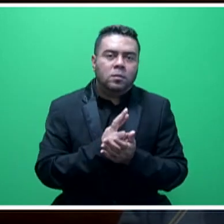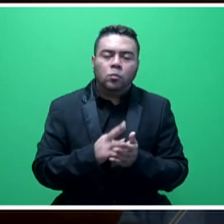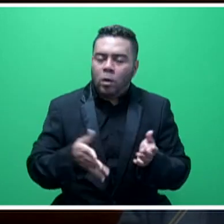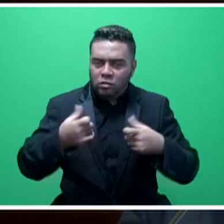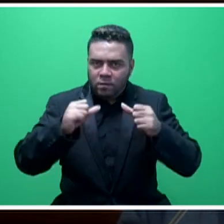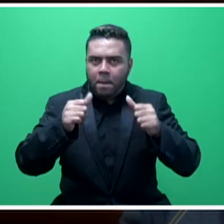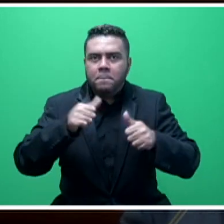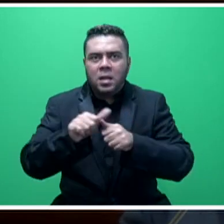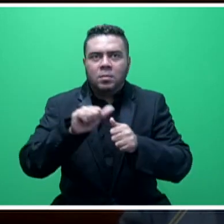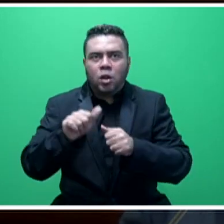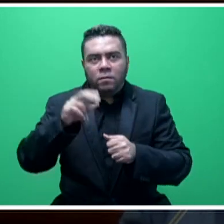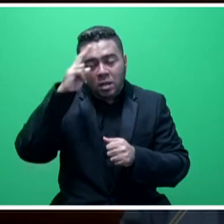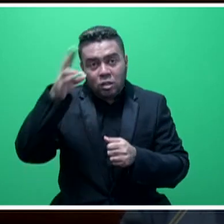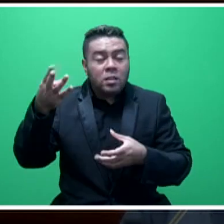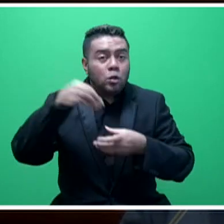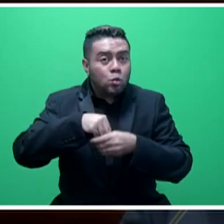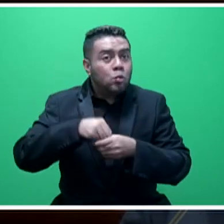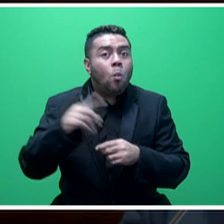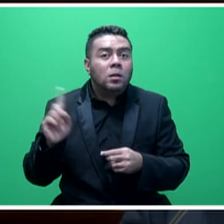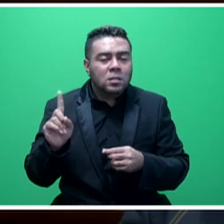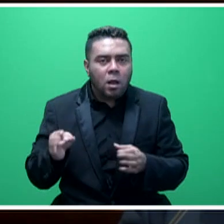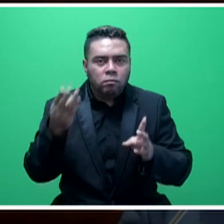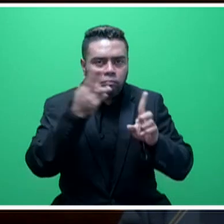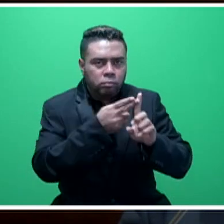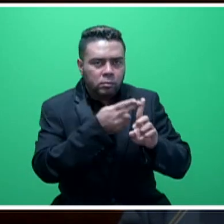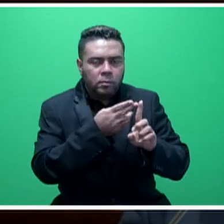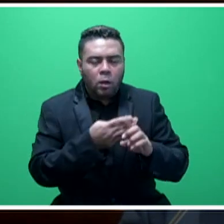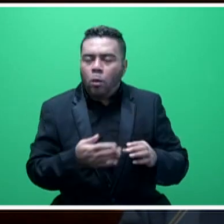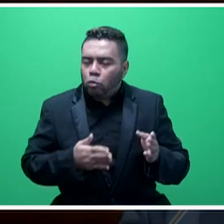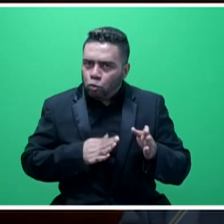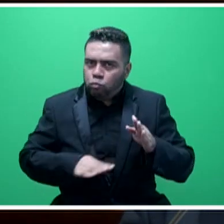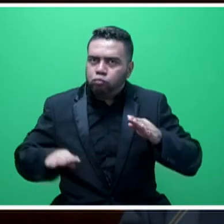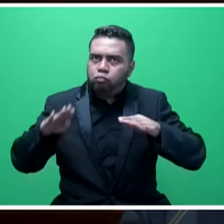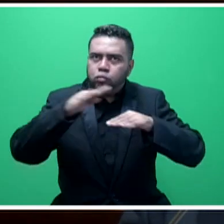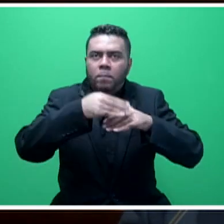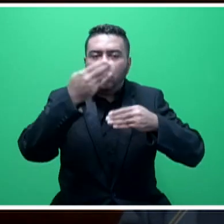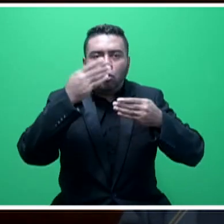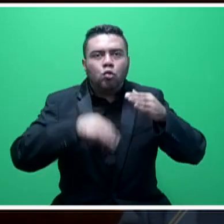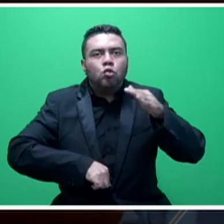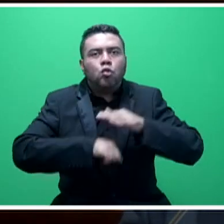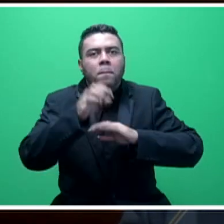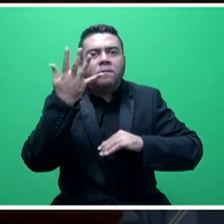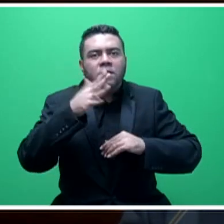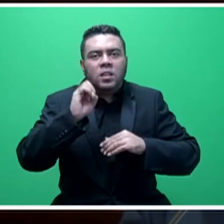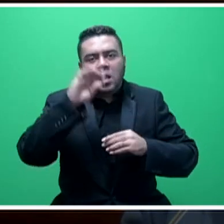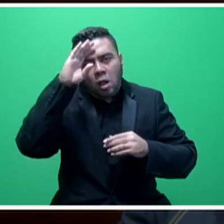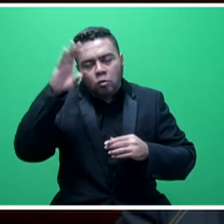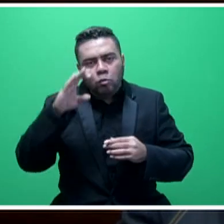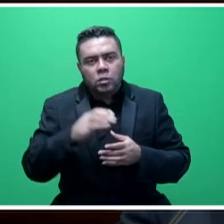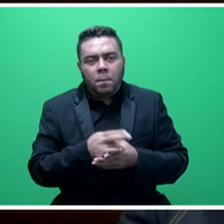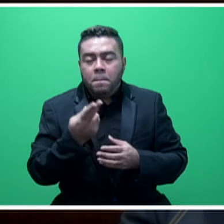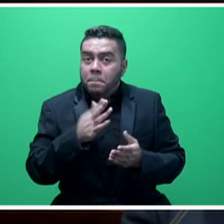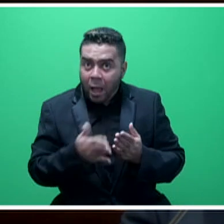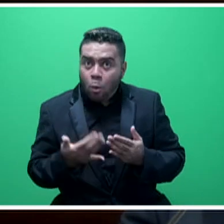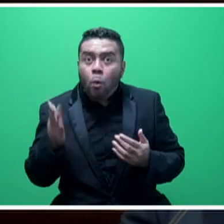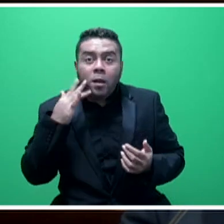of the nation, and this includes our bold target of being ranked in the top 50 countries in doing business by 2025. This, Mr. Speaker,